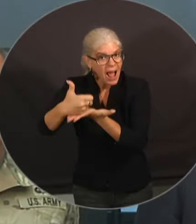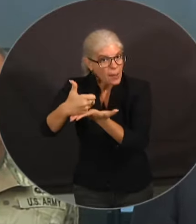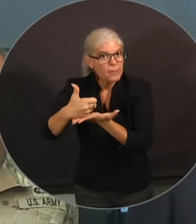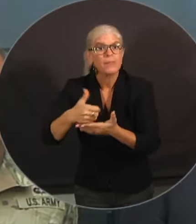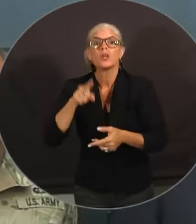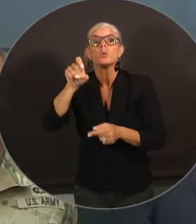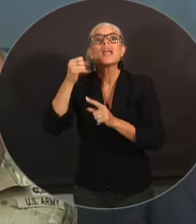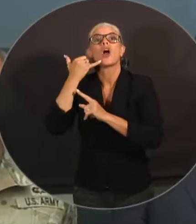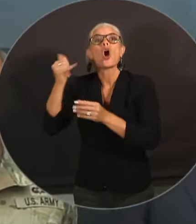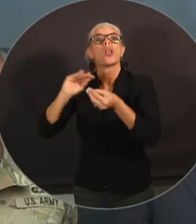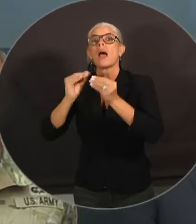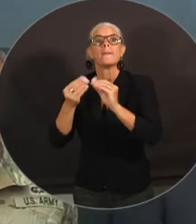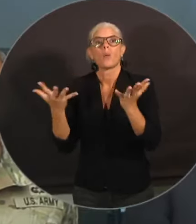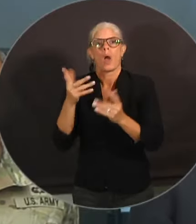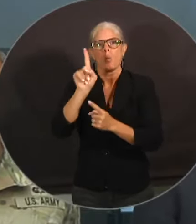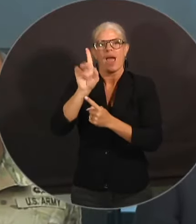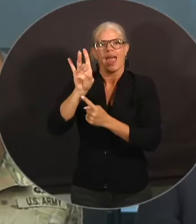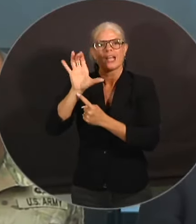calling